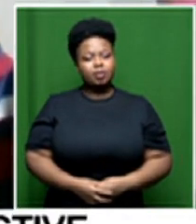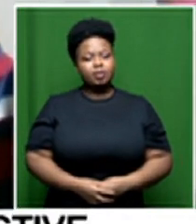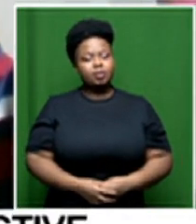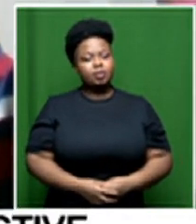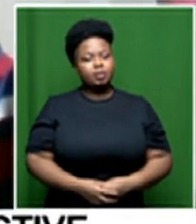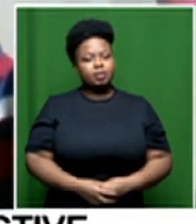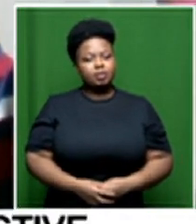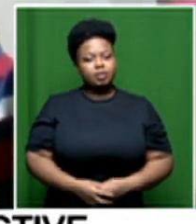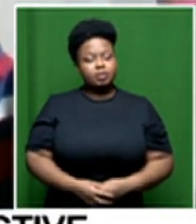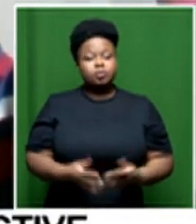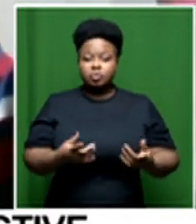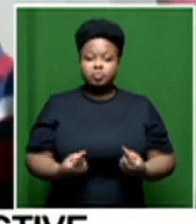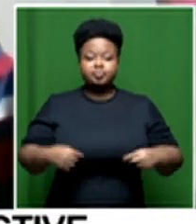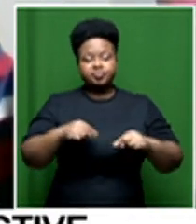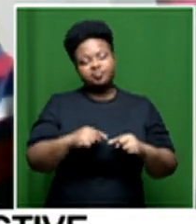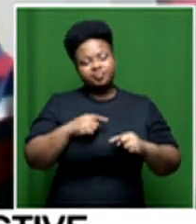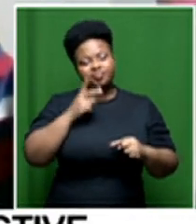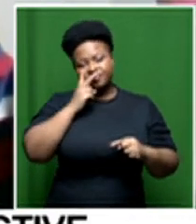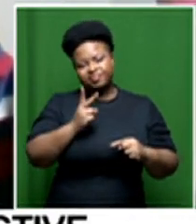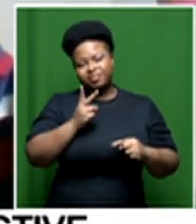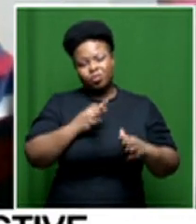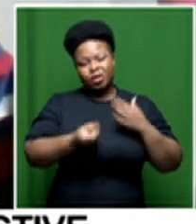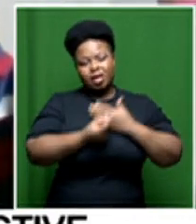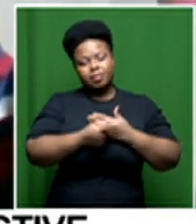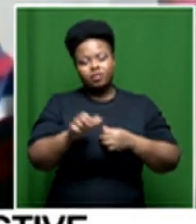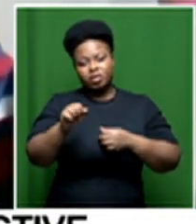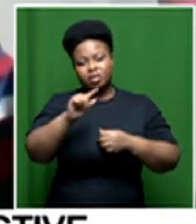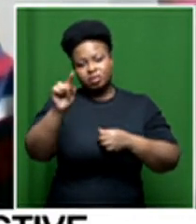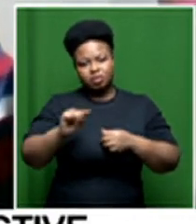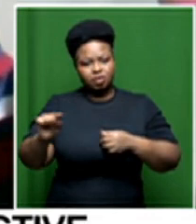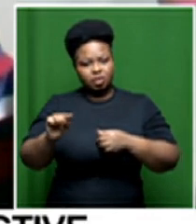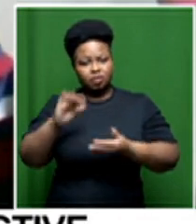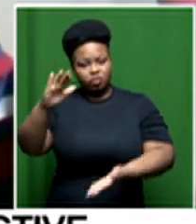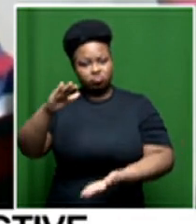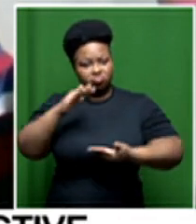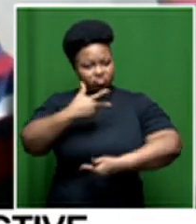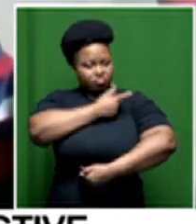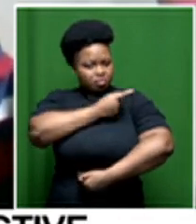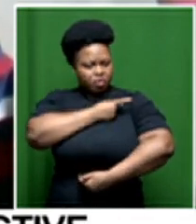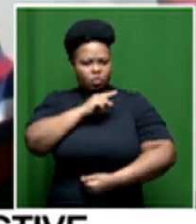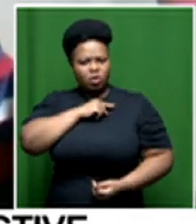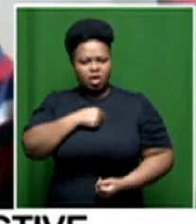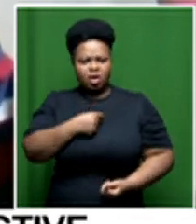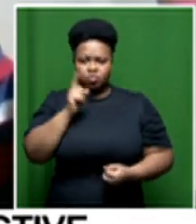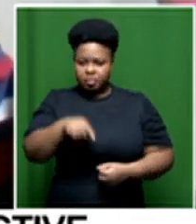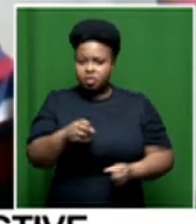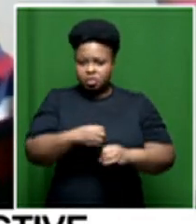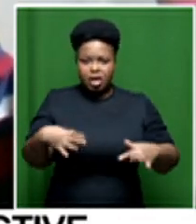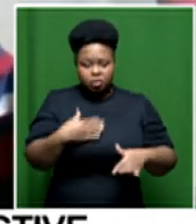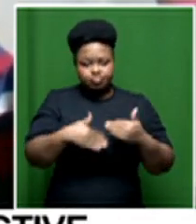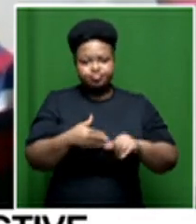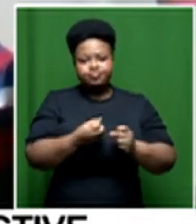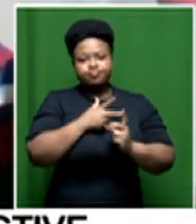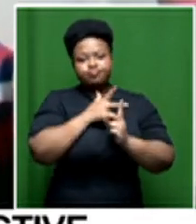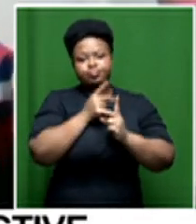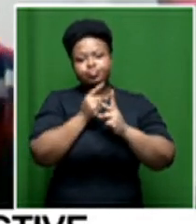of take a look at what happened in terms of the AstraZeneca vaccine, and there was meant to be this rollout, and then of course it was